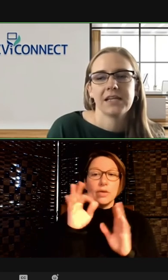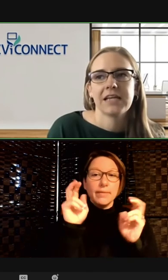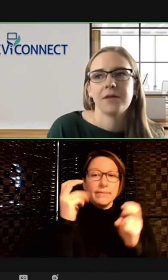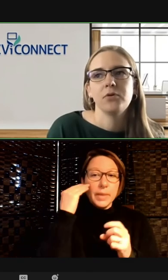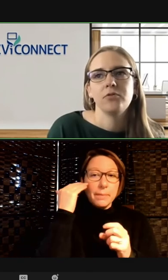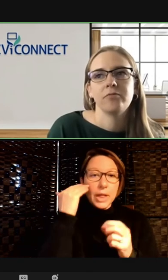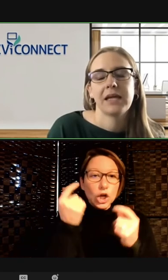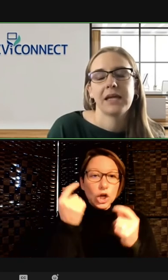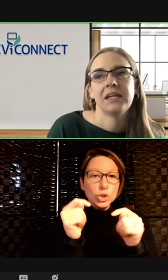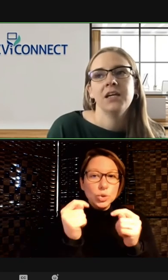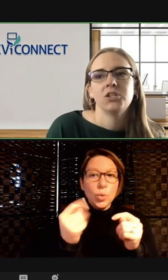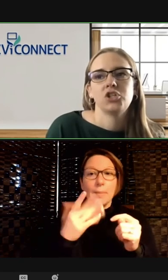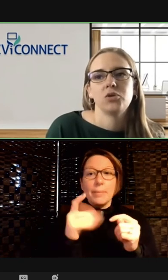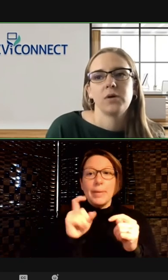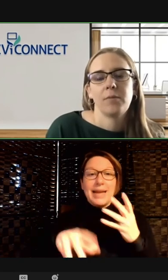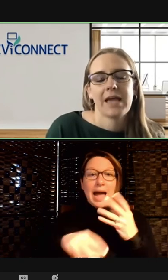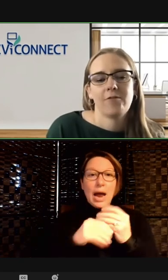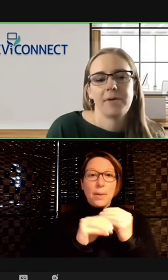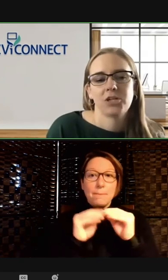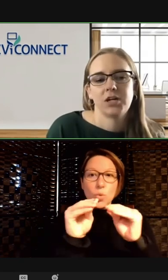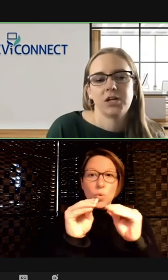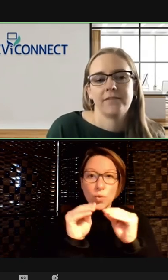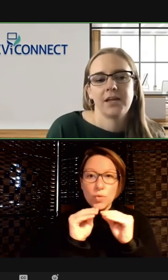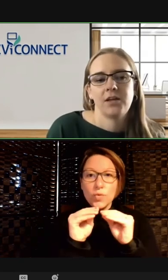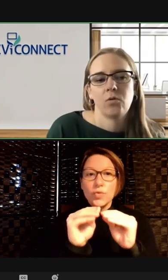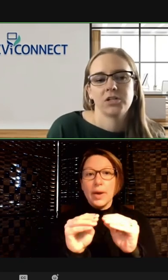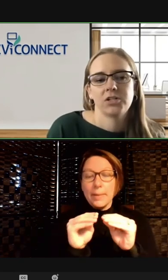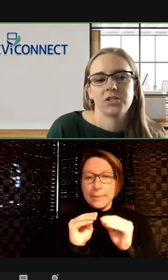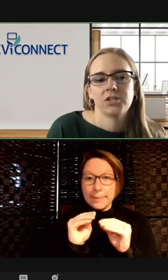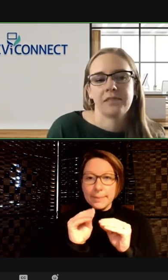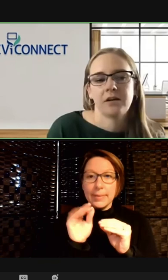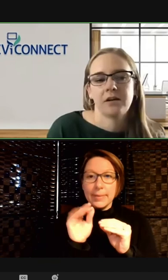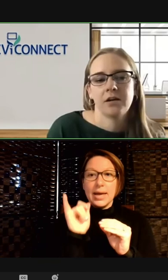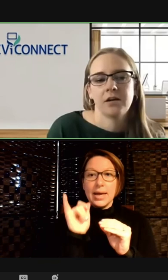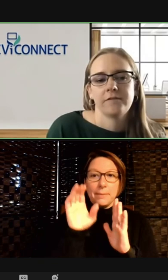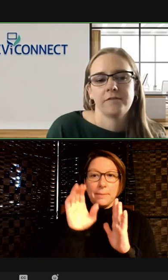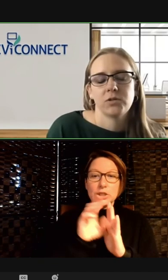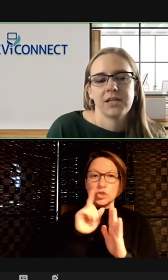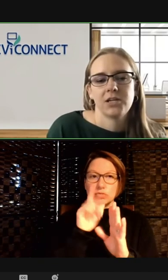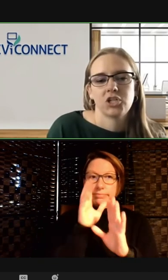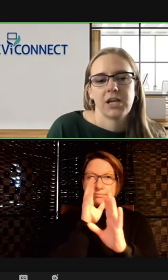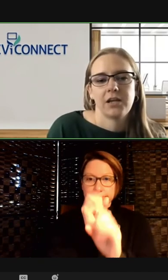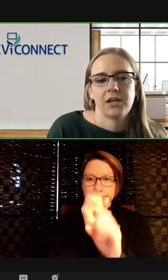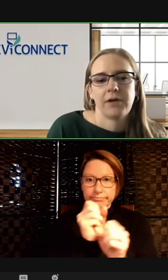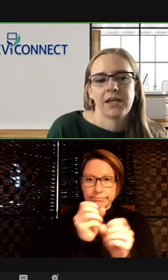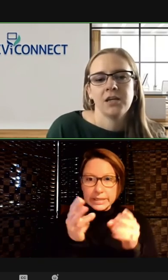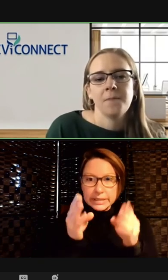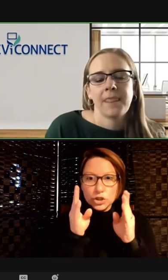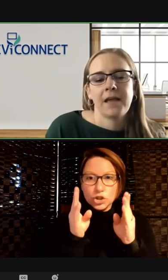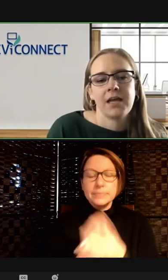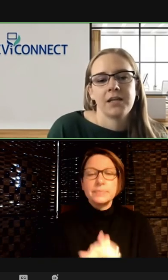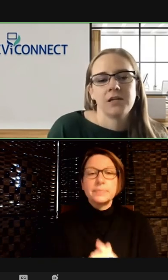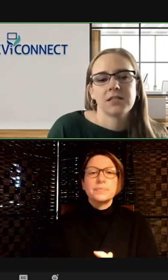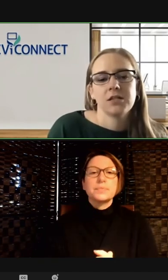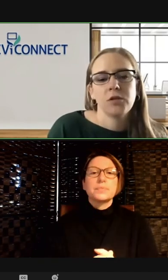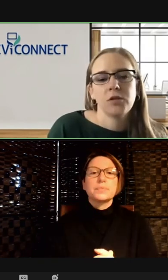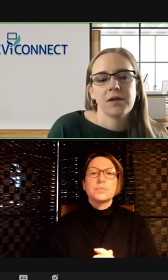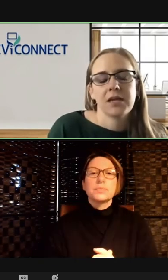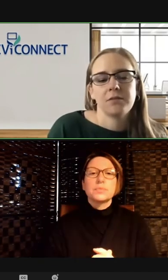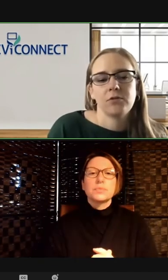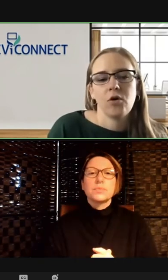so we might need to add movement to it when we have a picture of it in order to get their visual attention on it, right? And